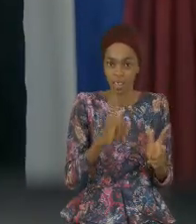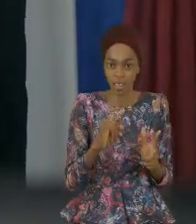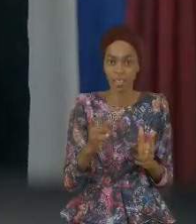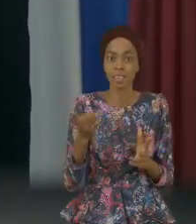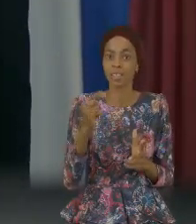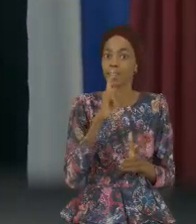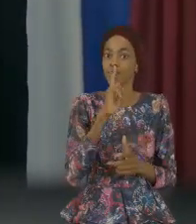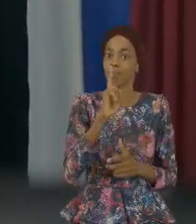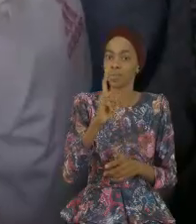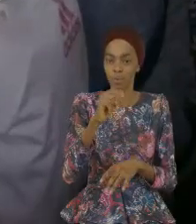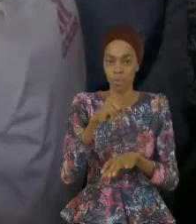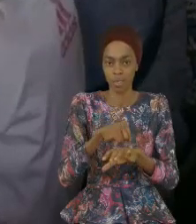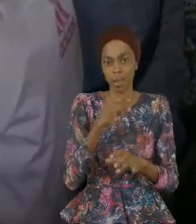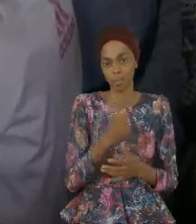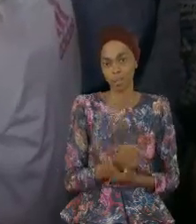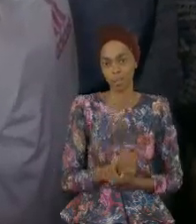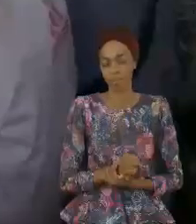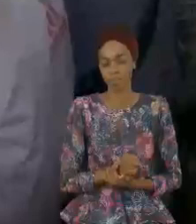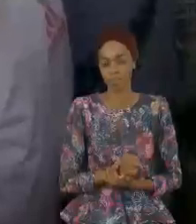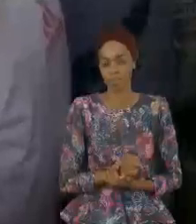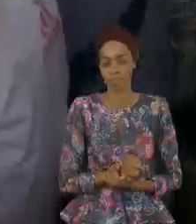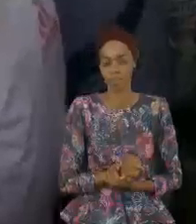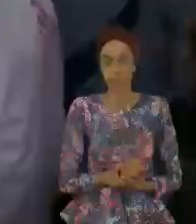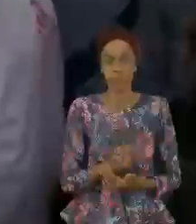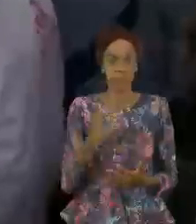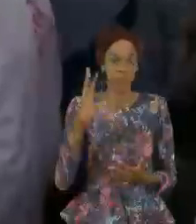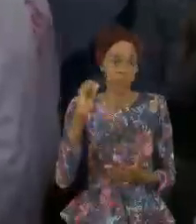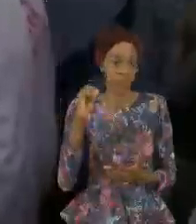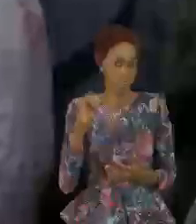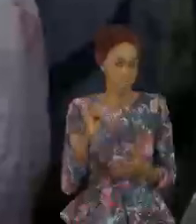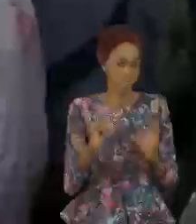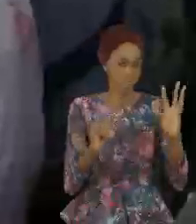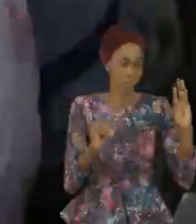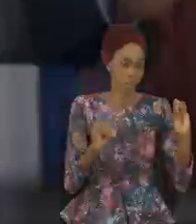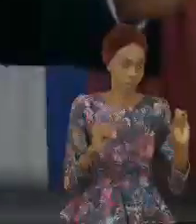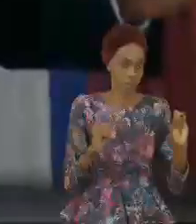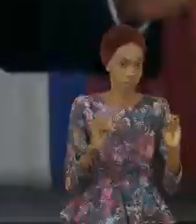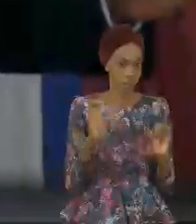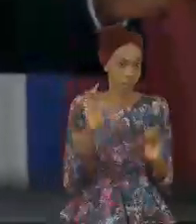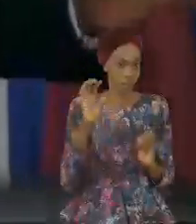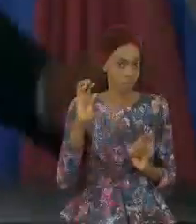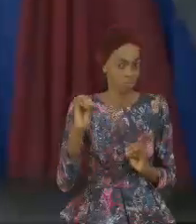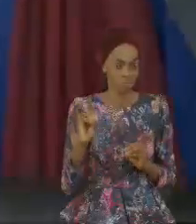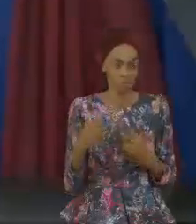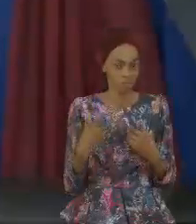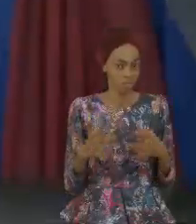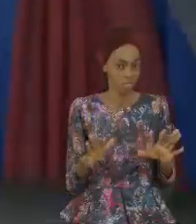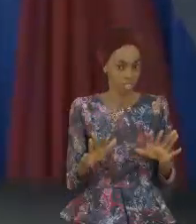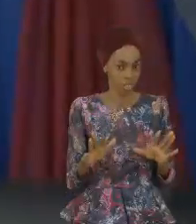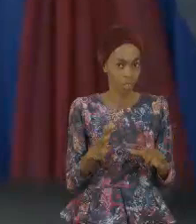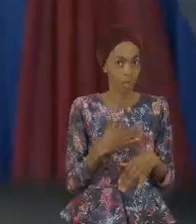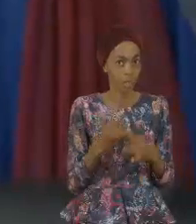real time. 40, 40, Itchy gone, and